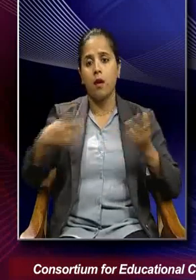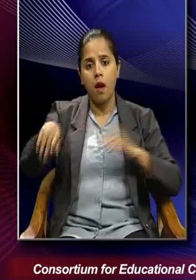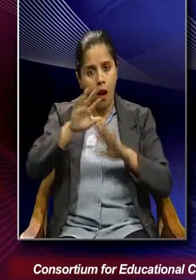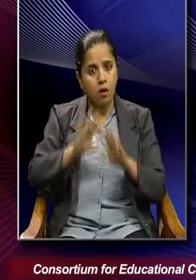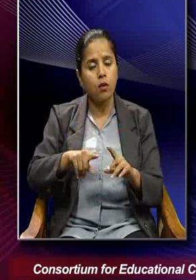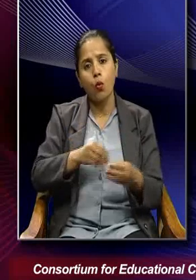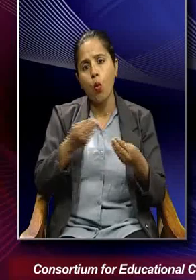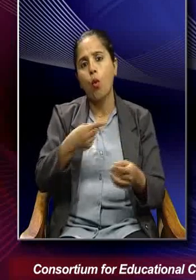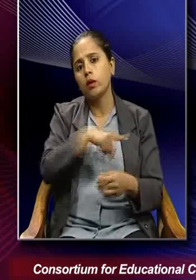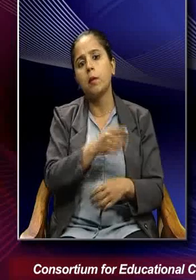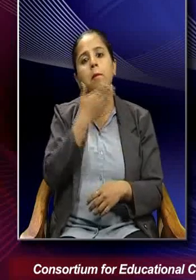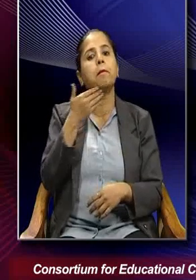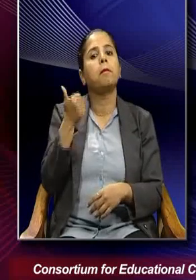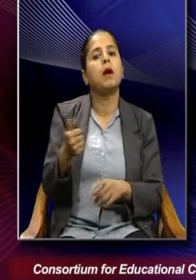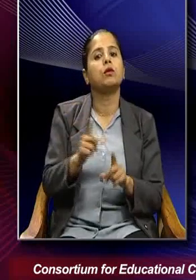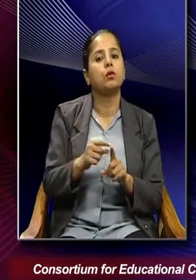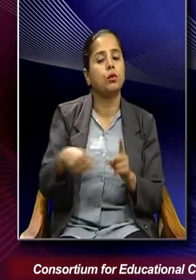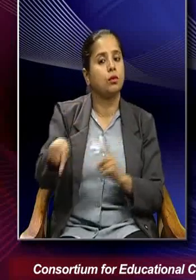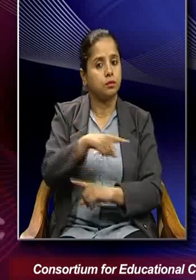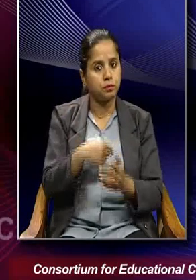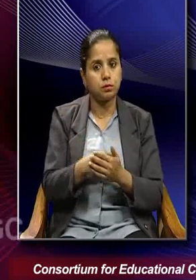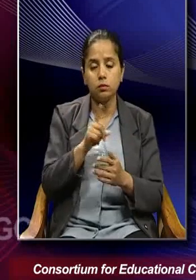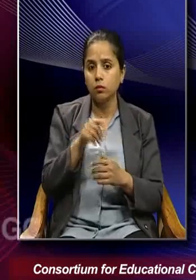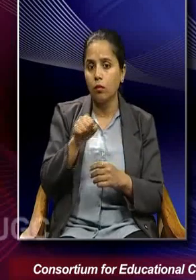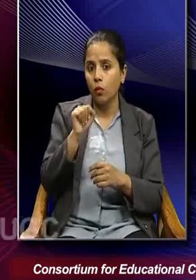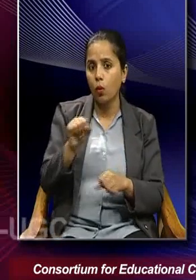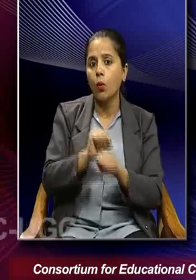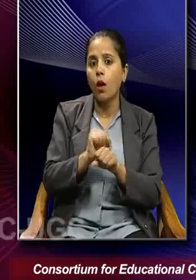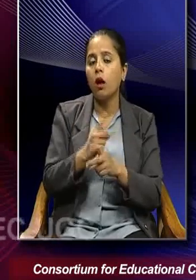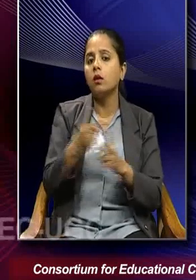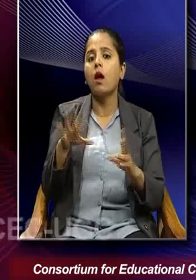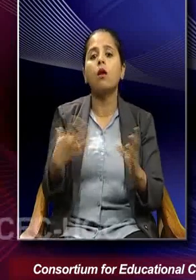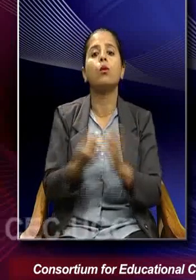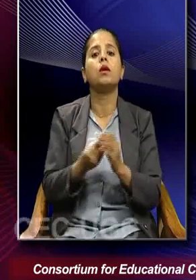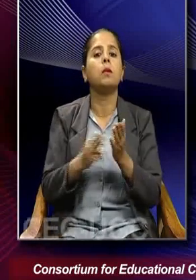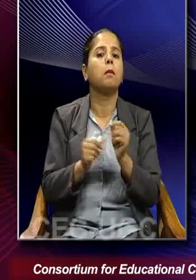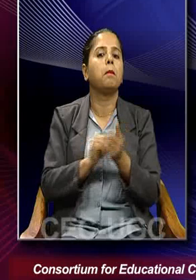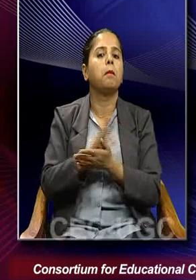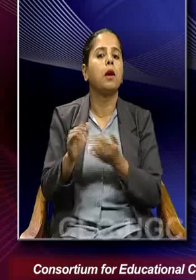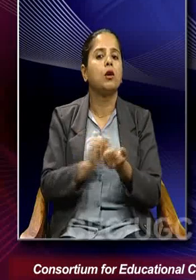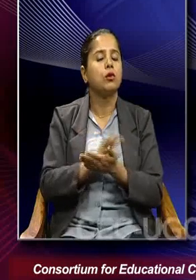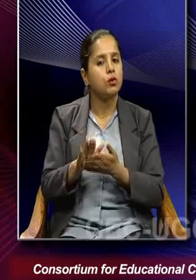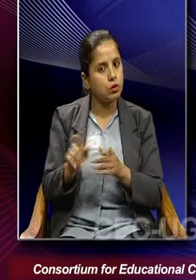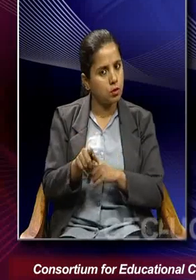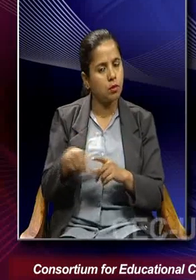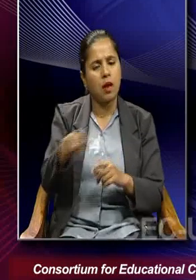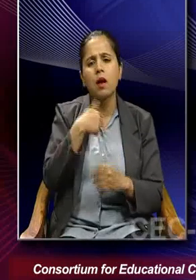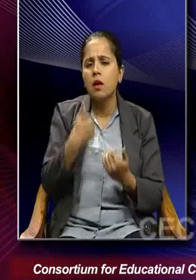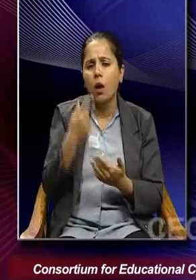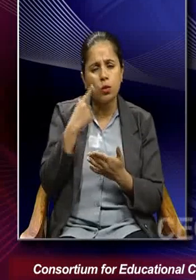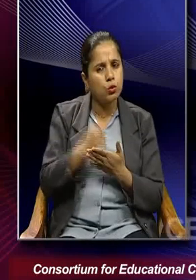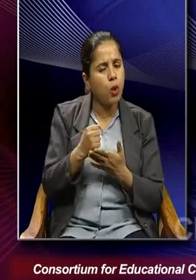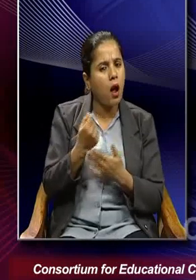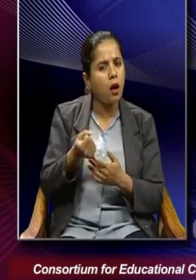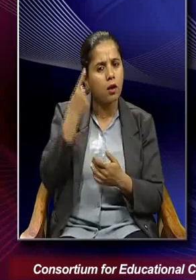they gave their best while they were working with Mahesh Bhatt. So if we tend to understand